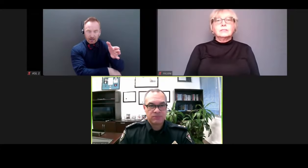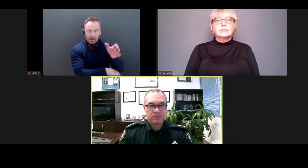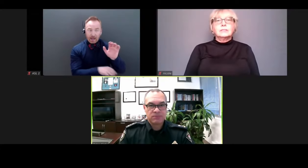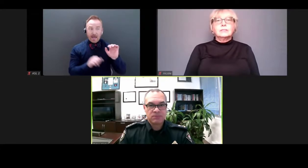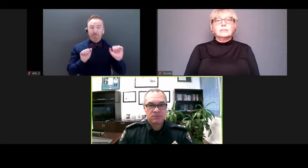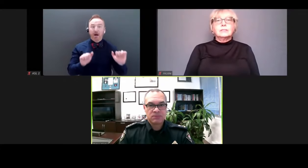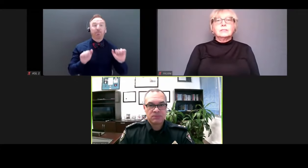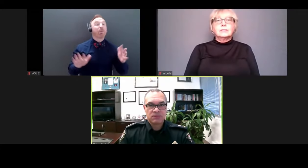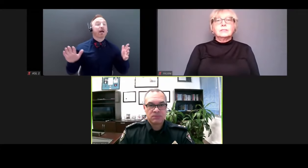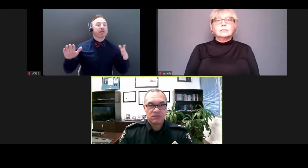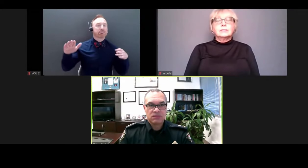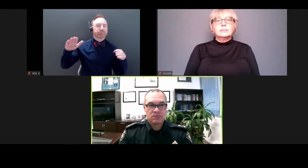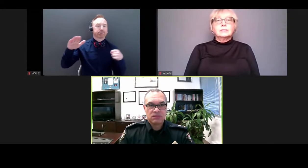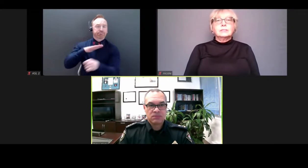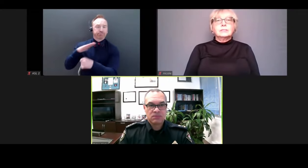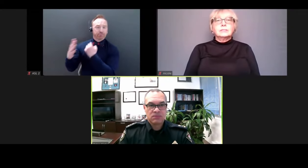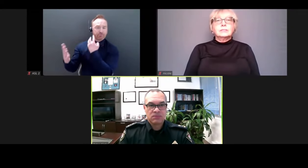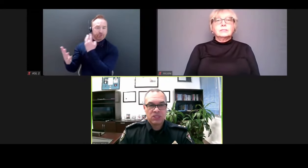it.